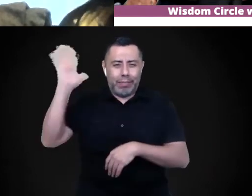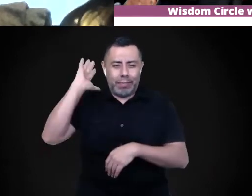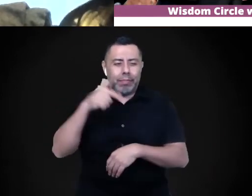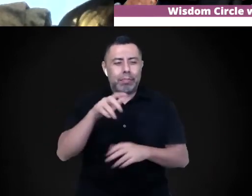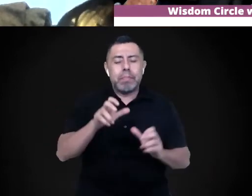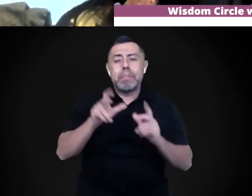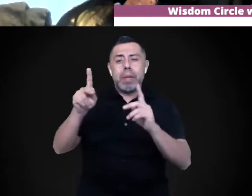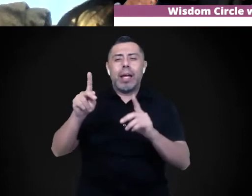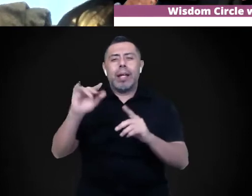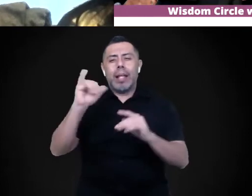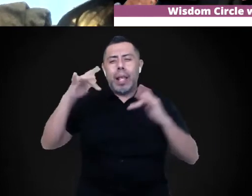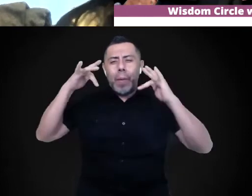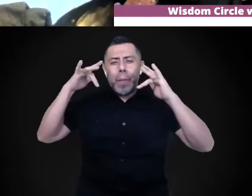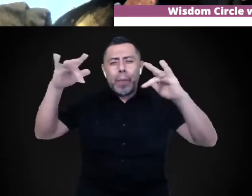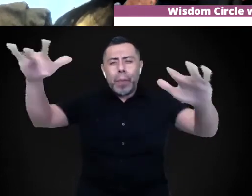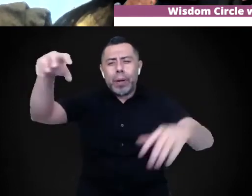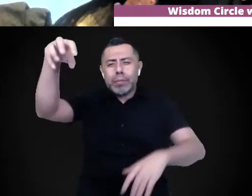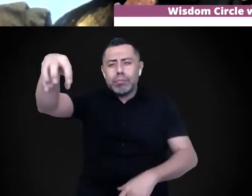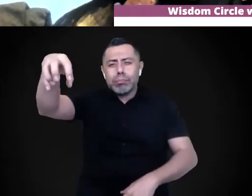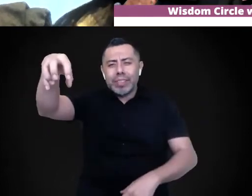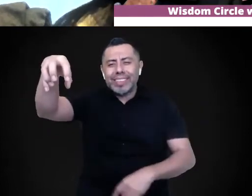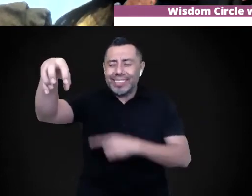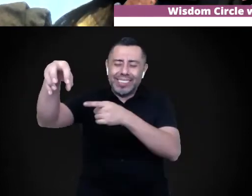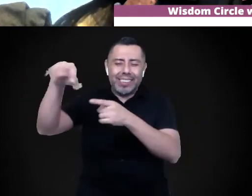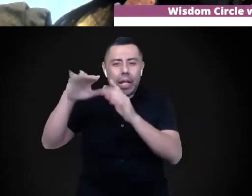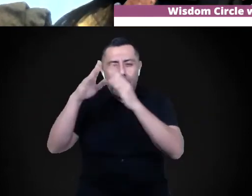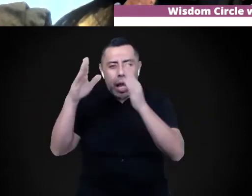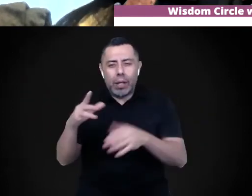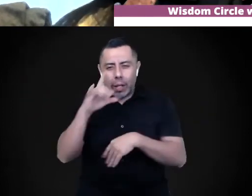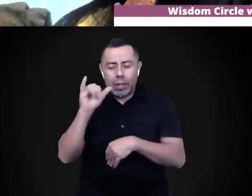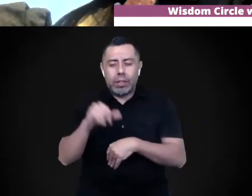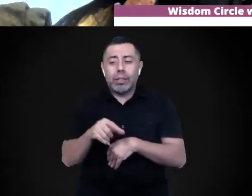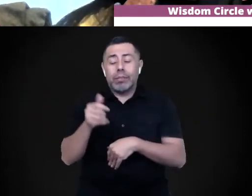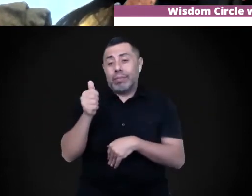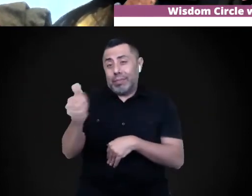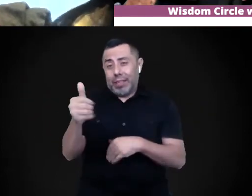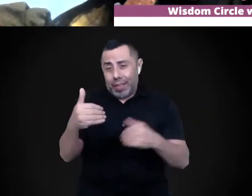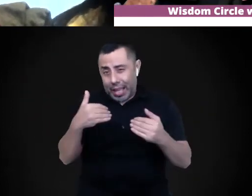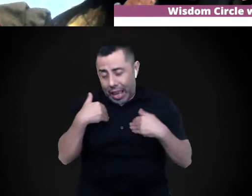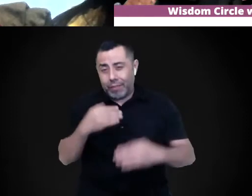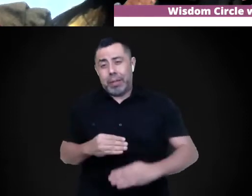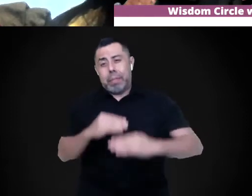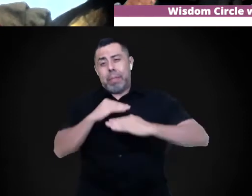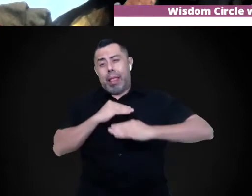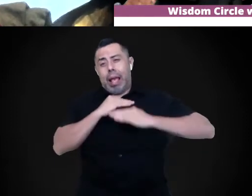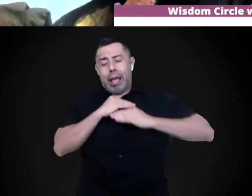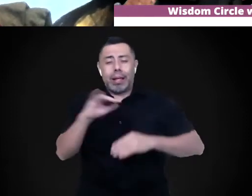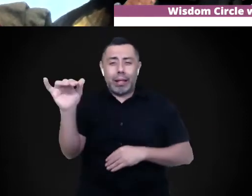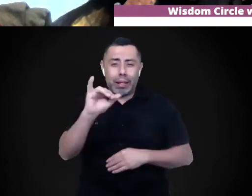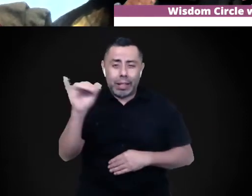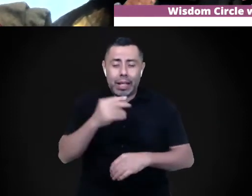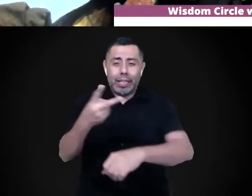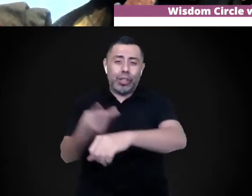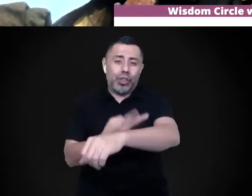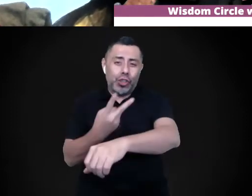deal. From home, they would bring their own bedding, like sheepskin and blankets,